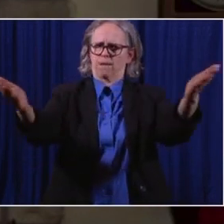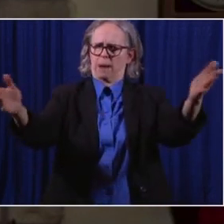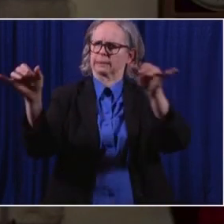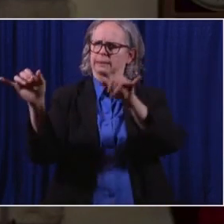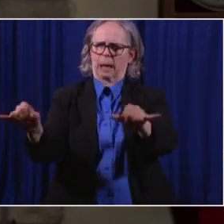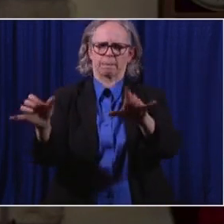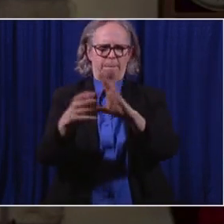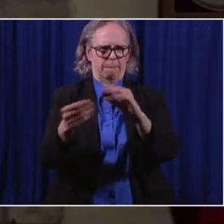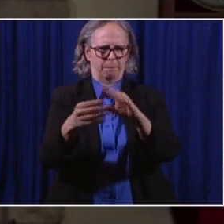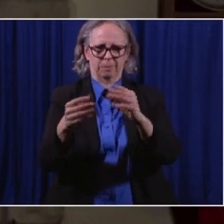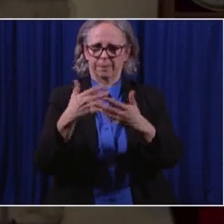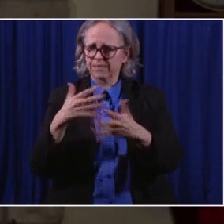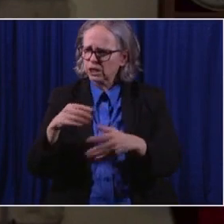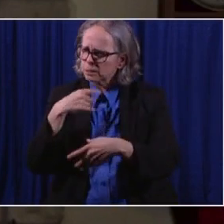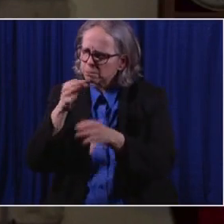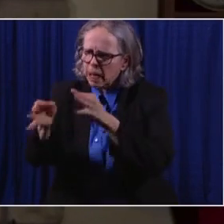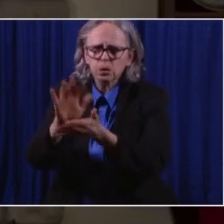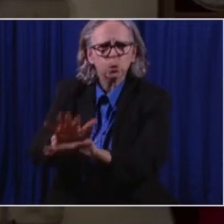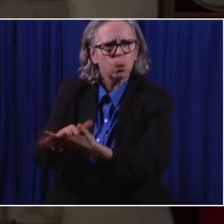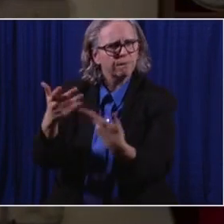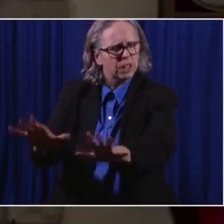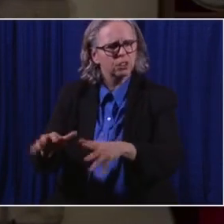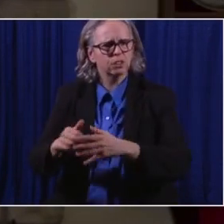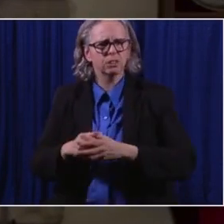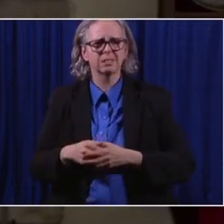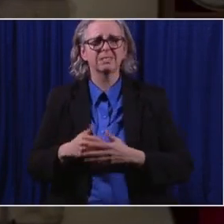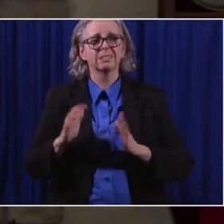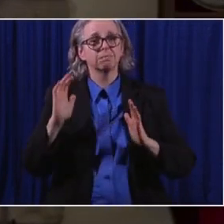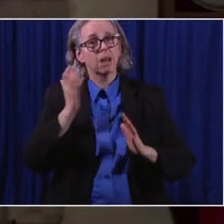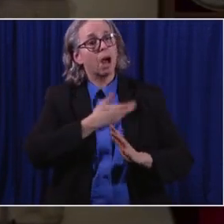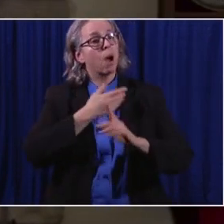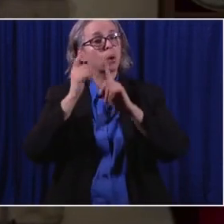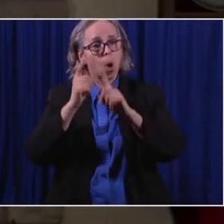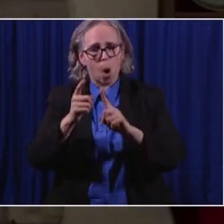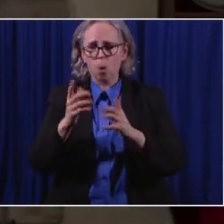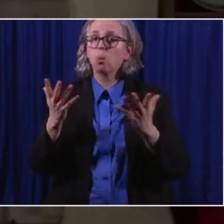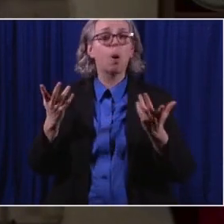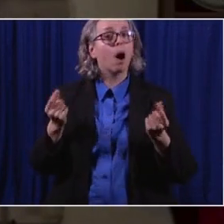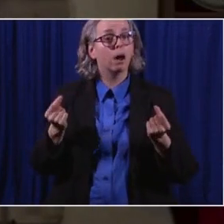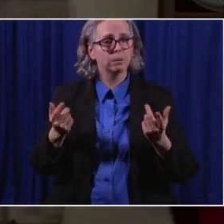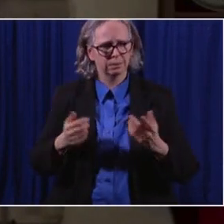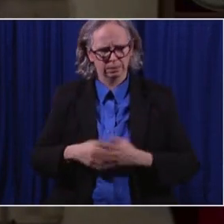schools that our goal would be to parents get to see their kids play.